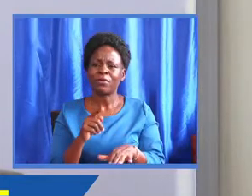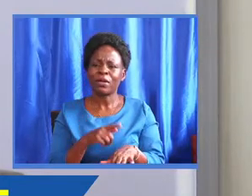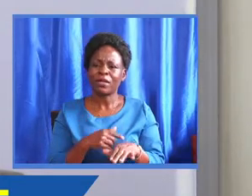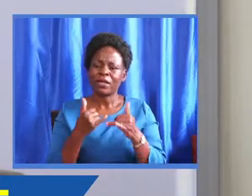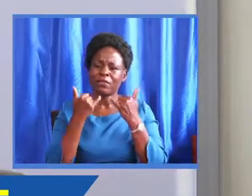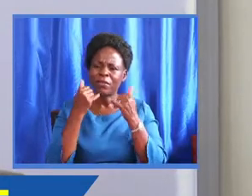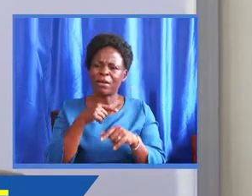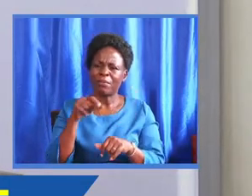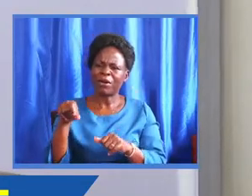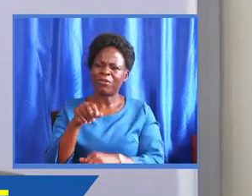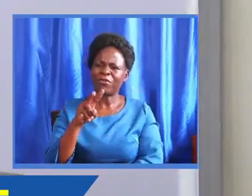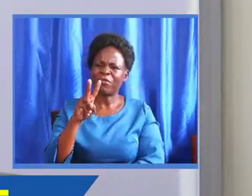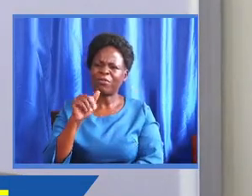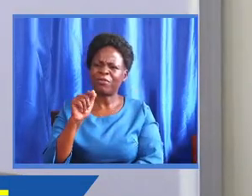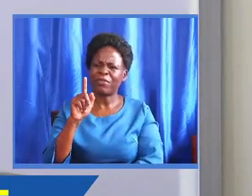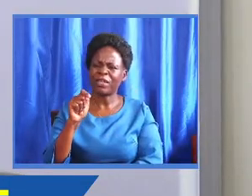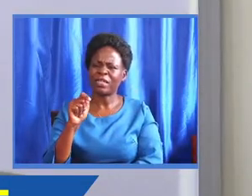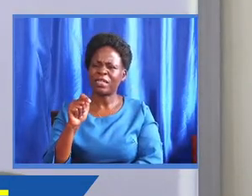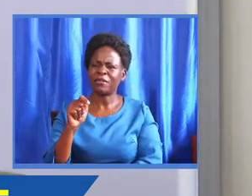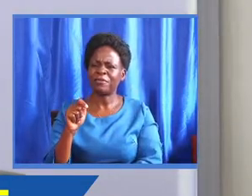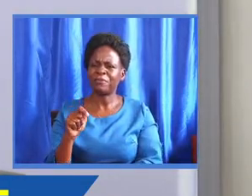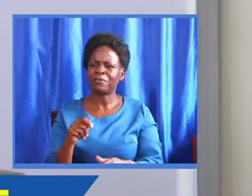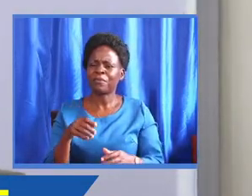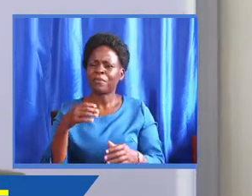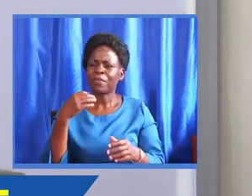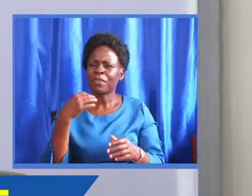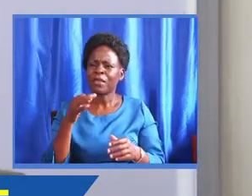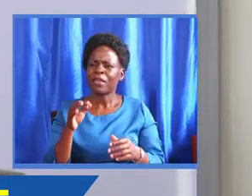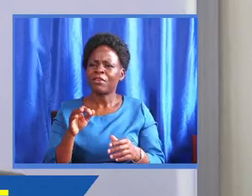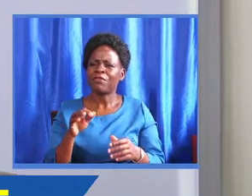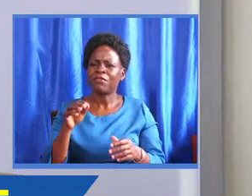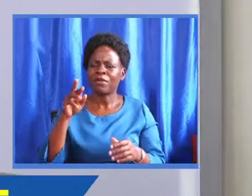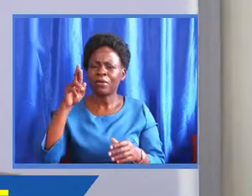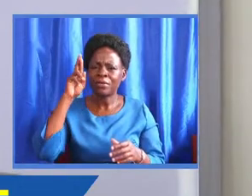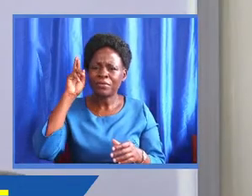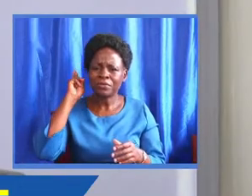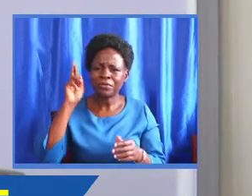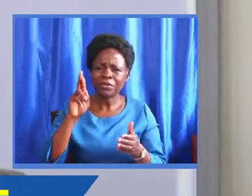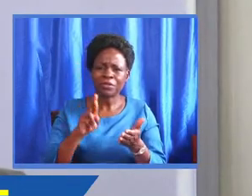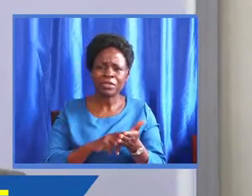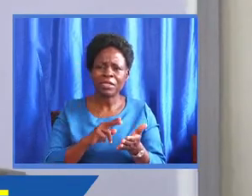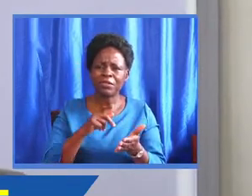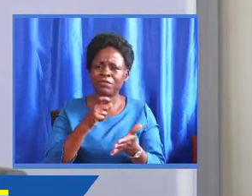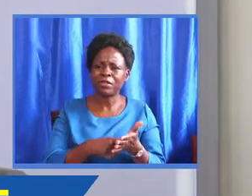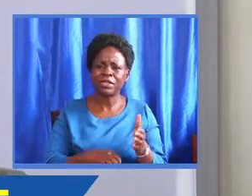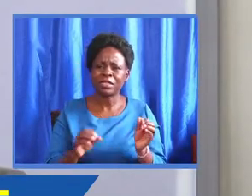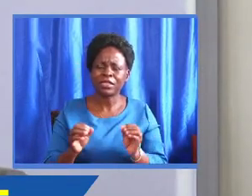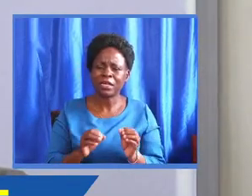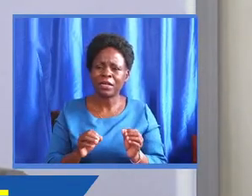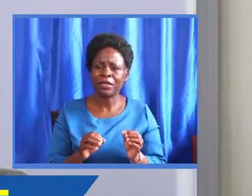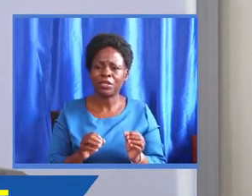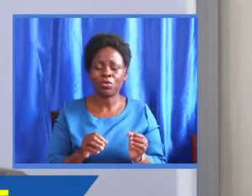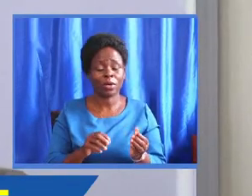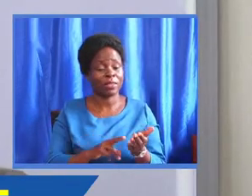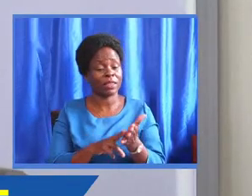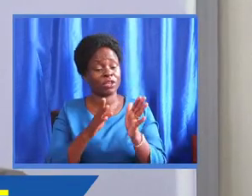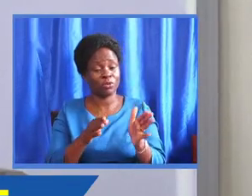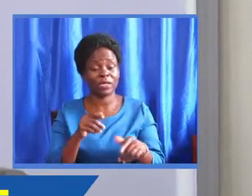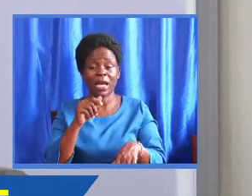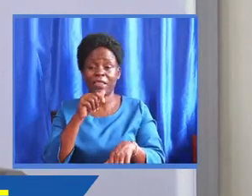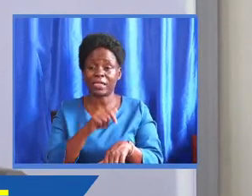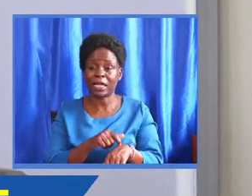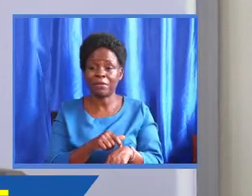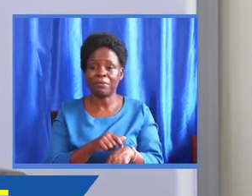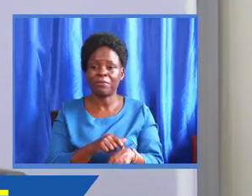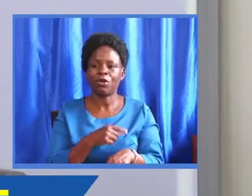you about VAT is it's a consumption tax. So if you're a boutique not registered for tax, then you're the consumer at that point in time.